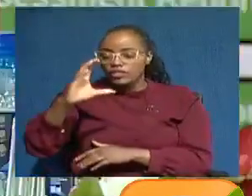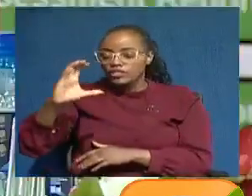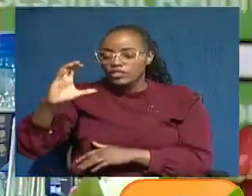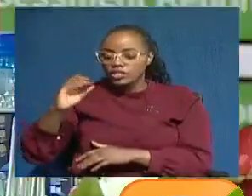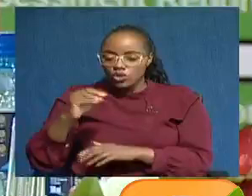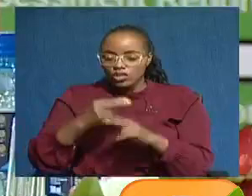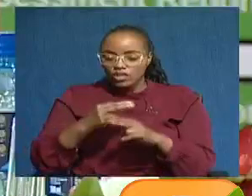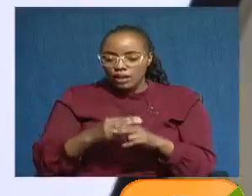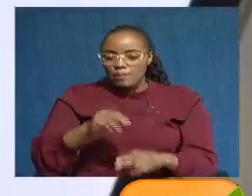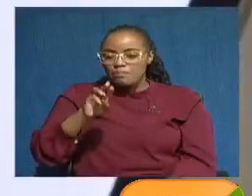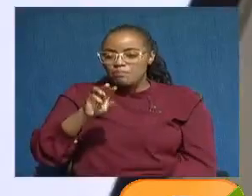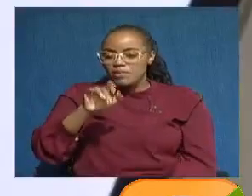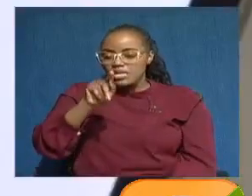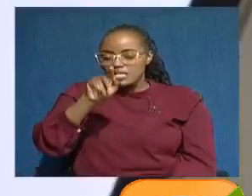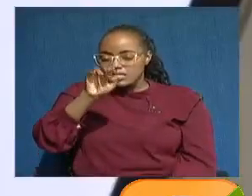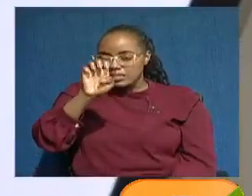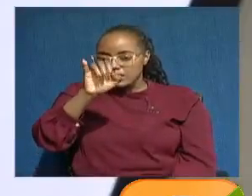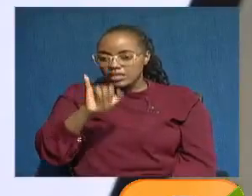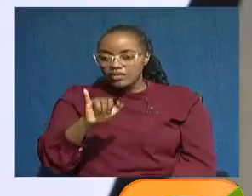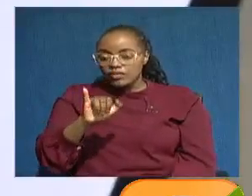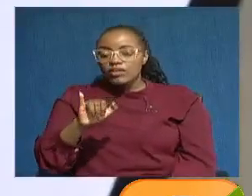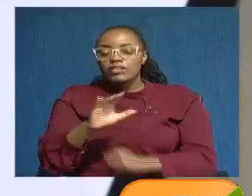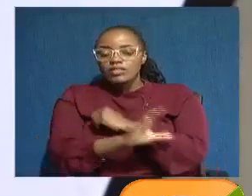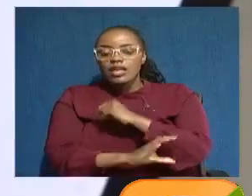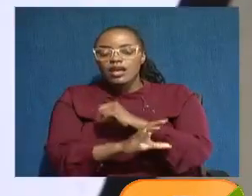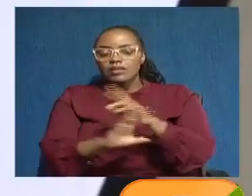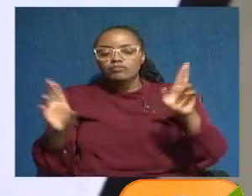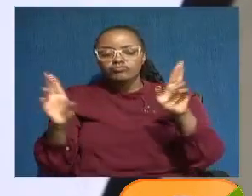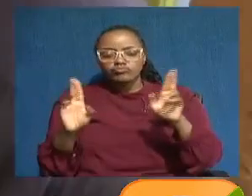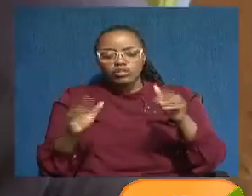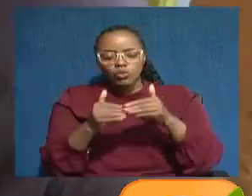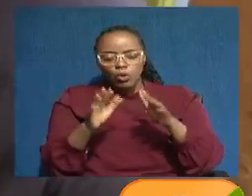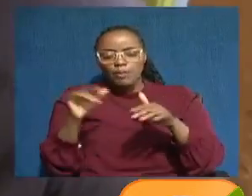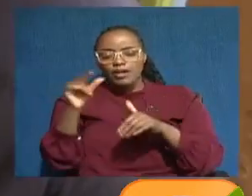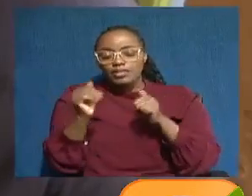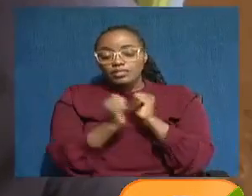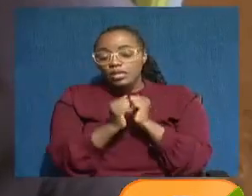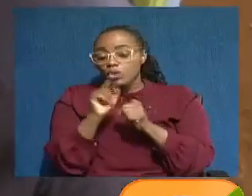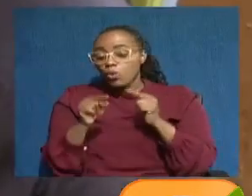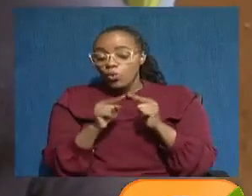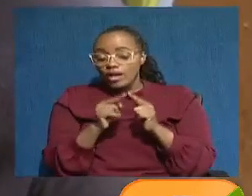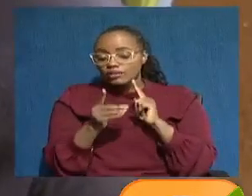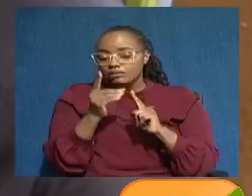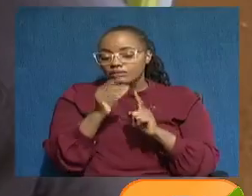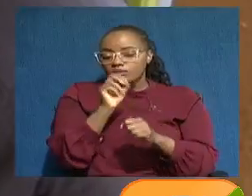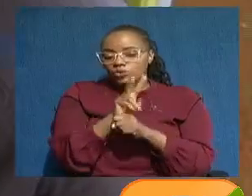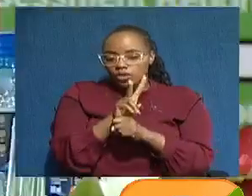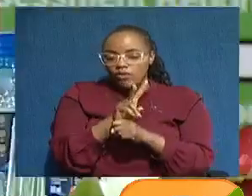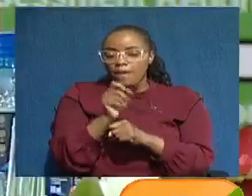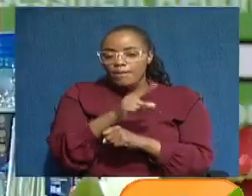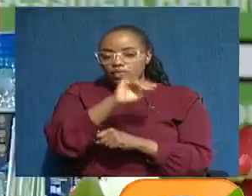Officer Evelyn Mitei, the country is fully prepared for the opening of Grade 10 on January 12,